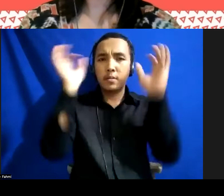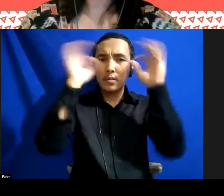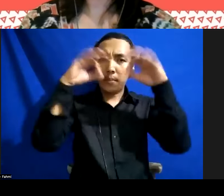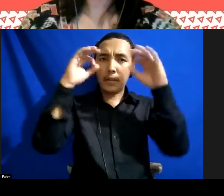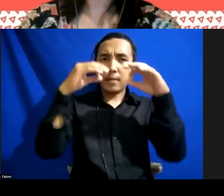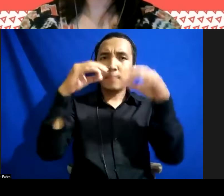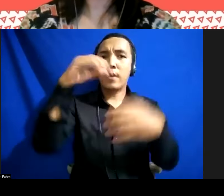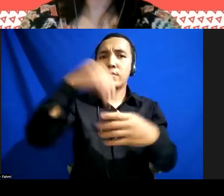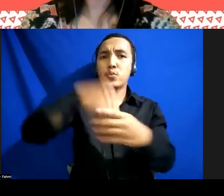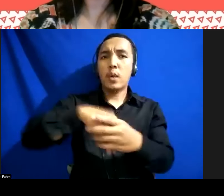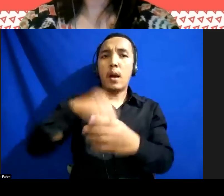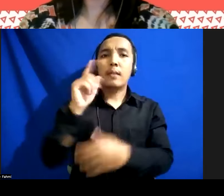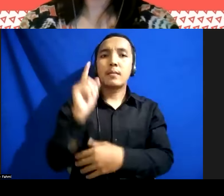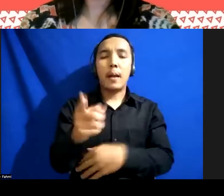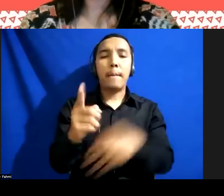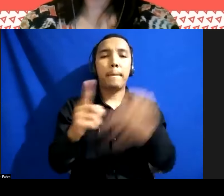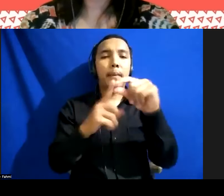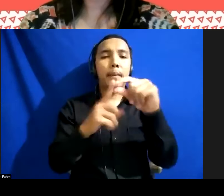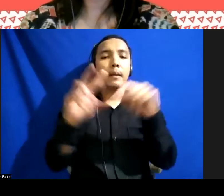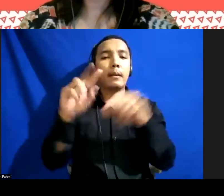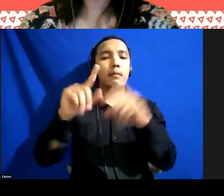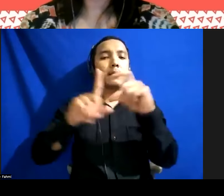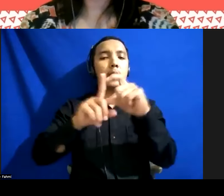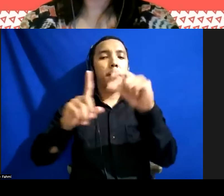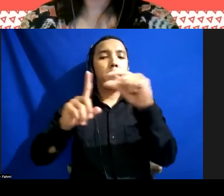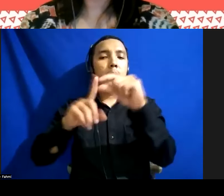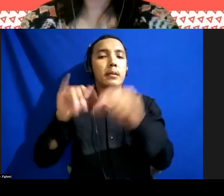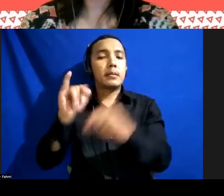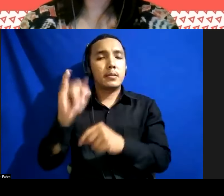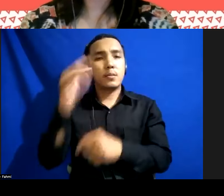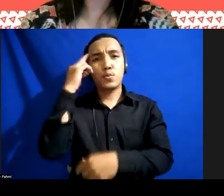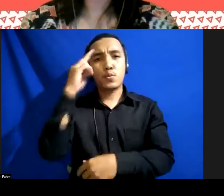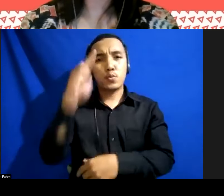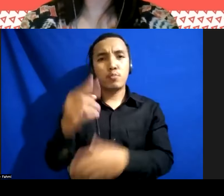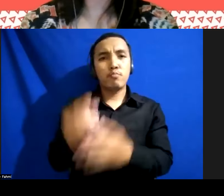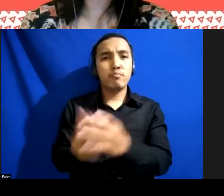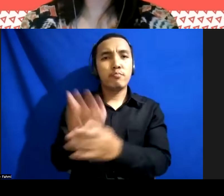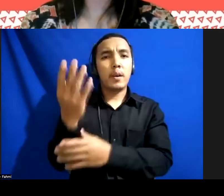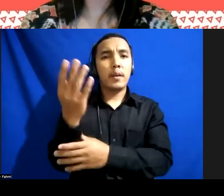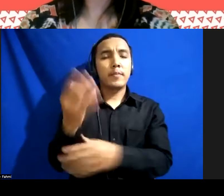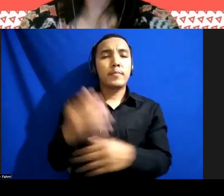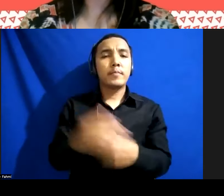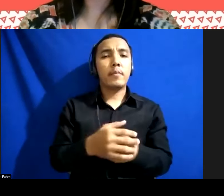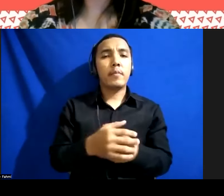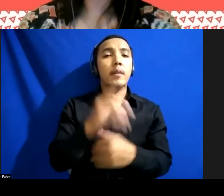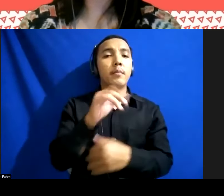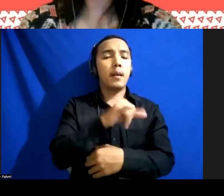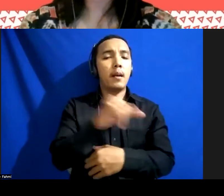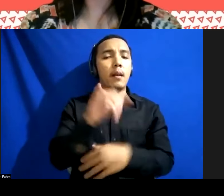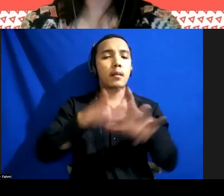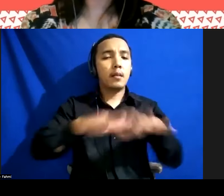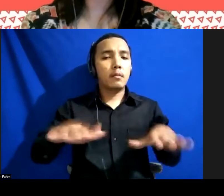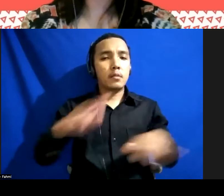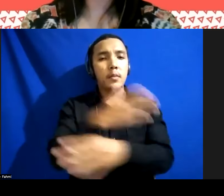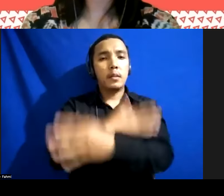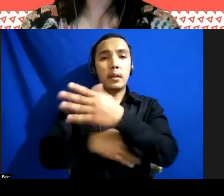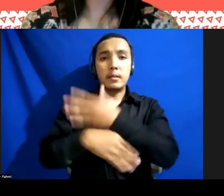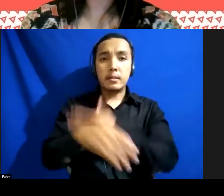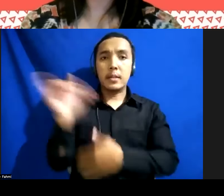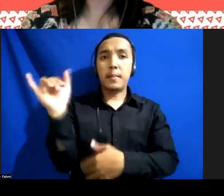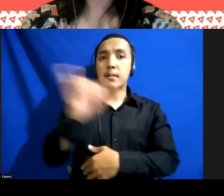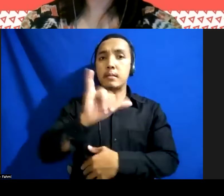already have the disability center for independent treatment for children with disabilities, as already been